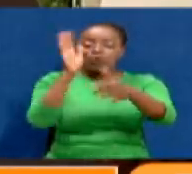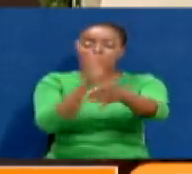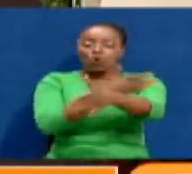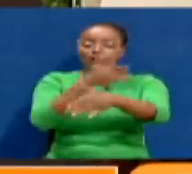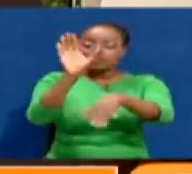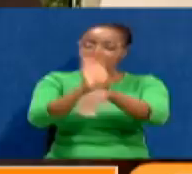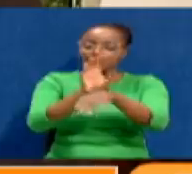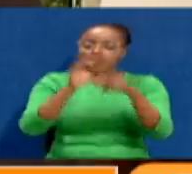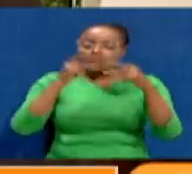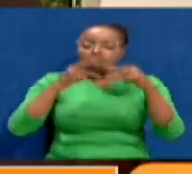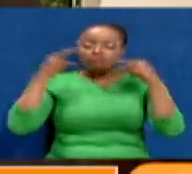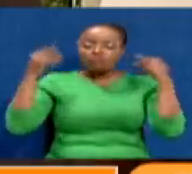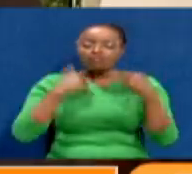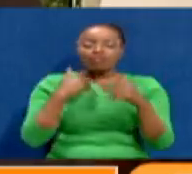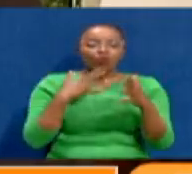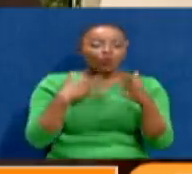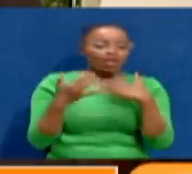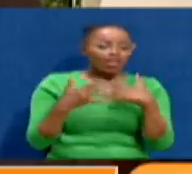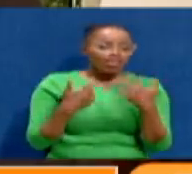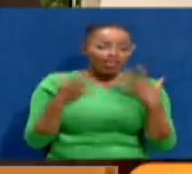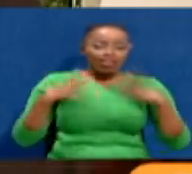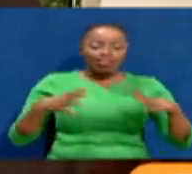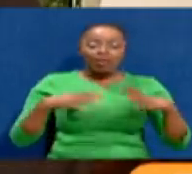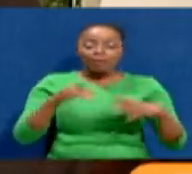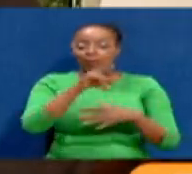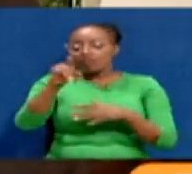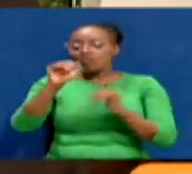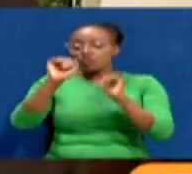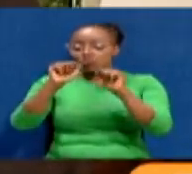church. Whether the crowds